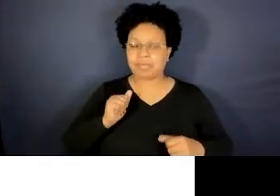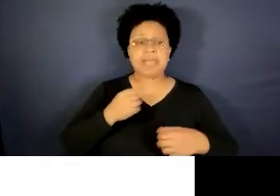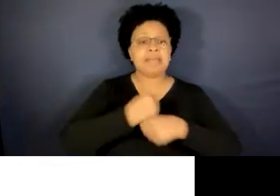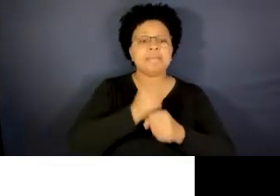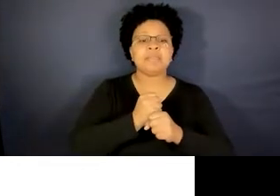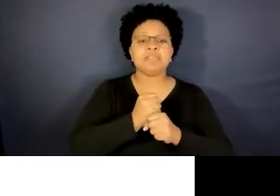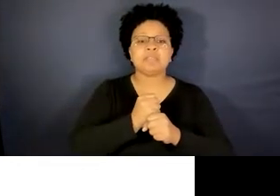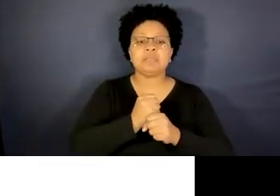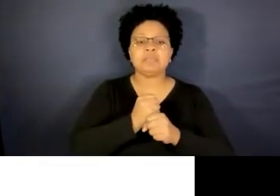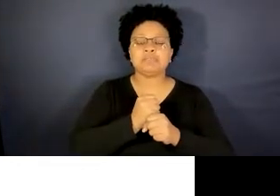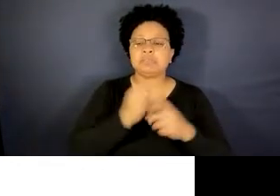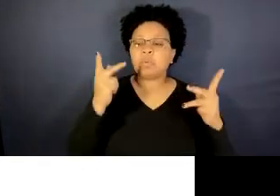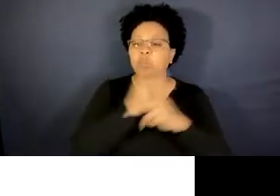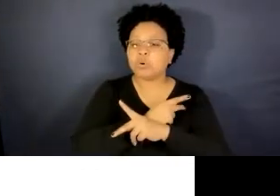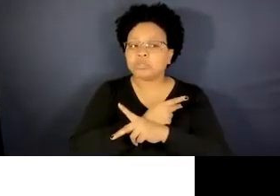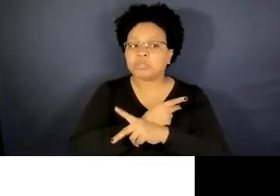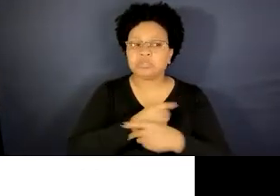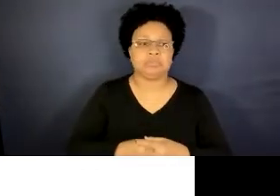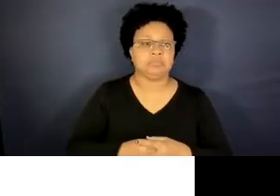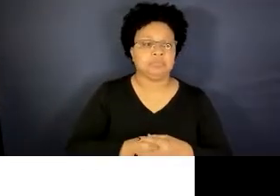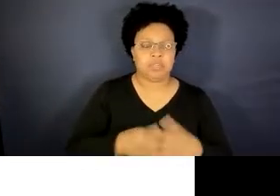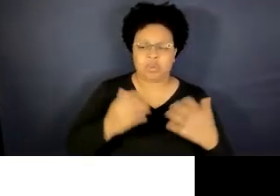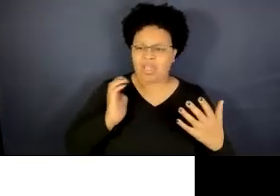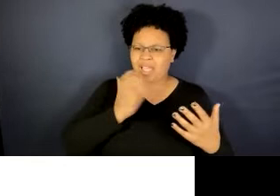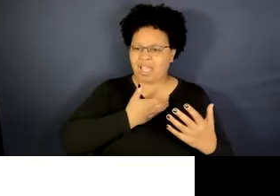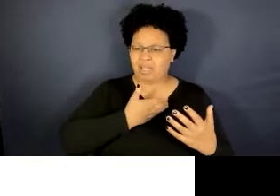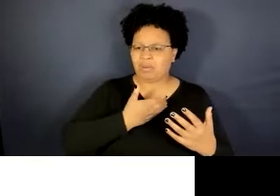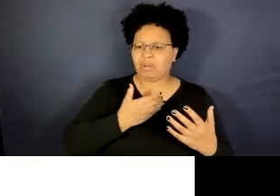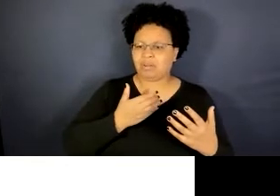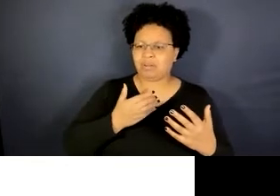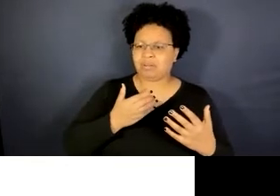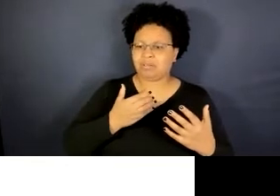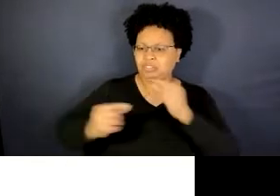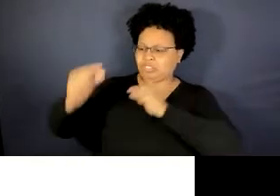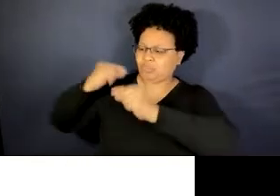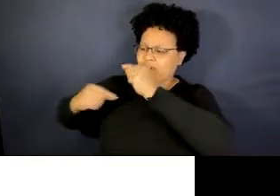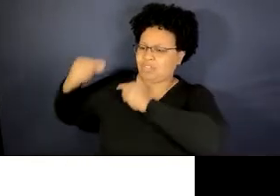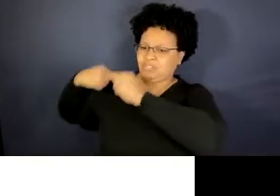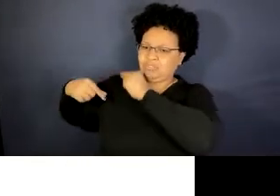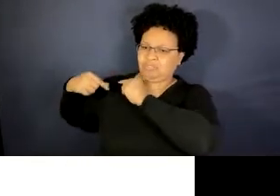these things you think about, how did they make it?